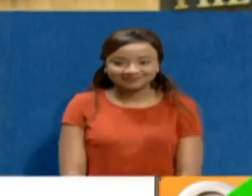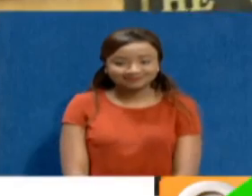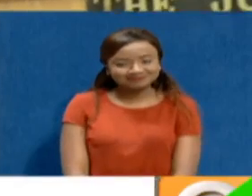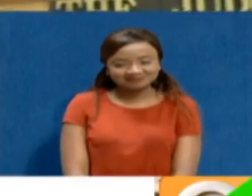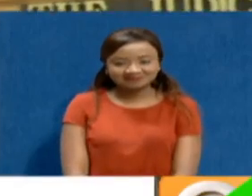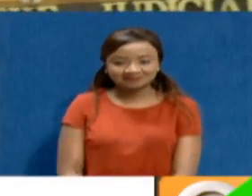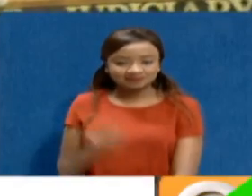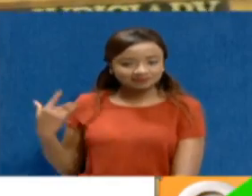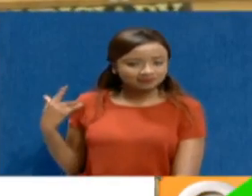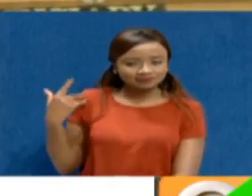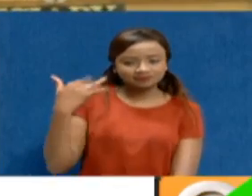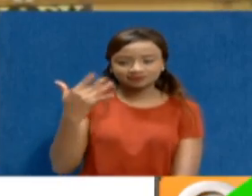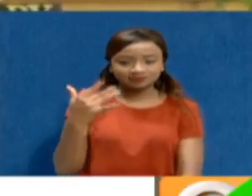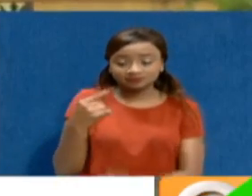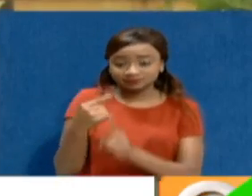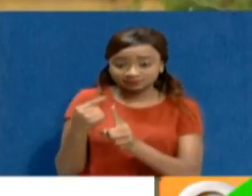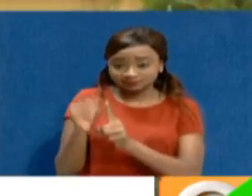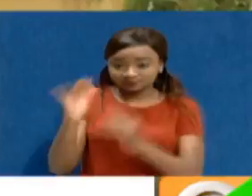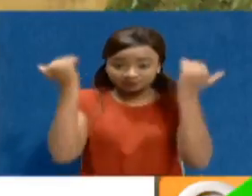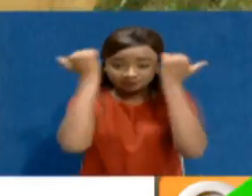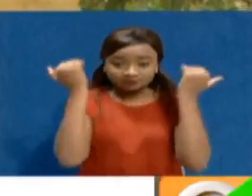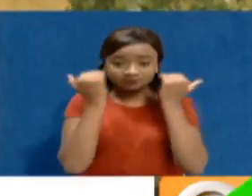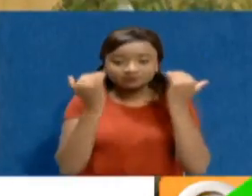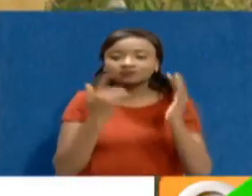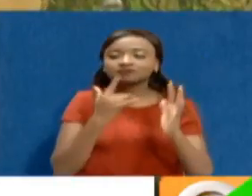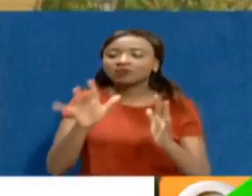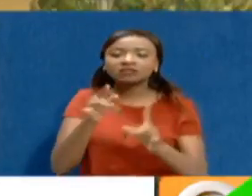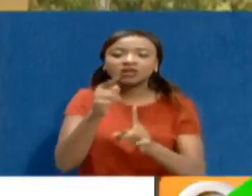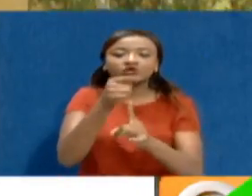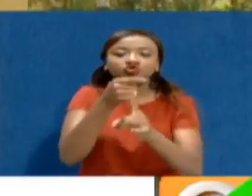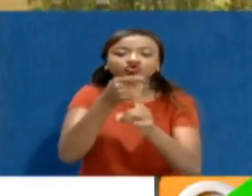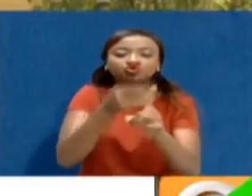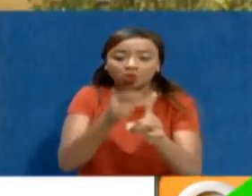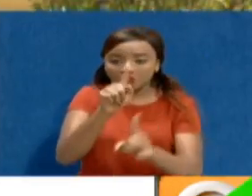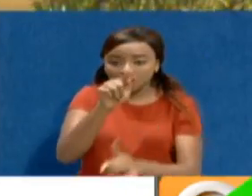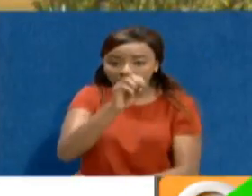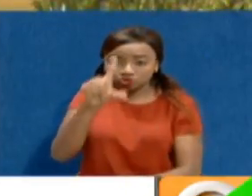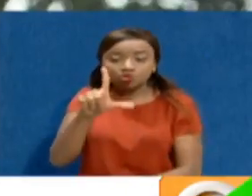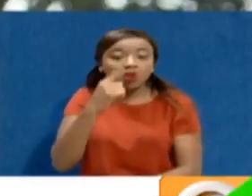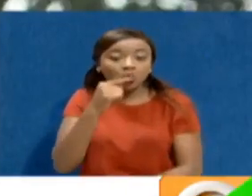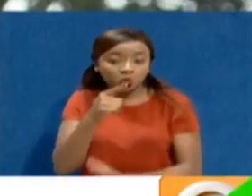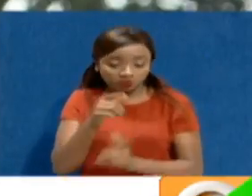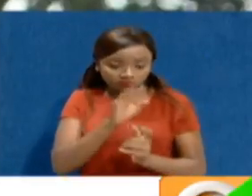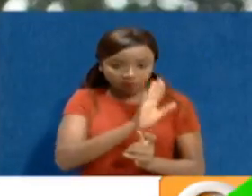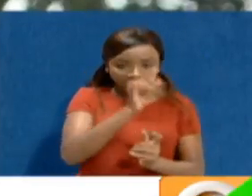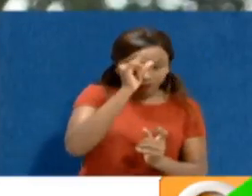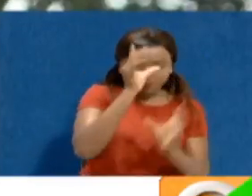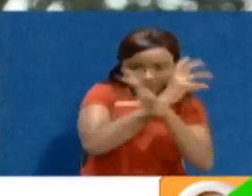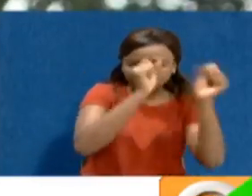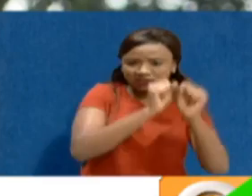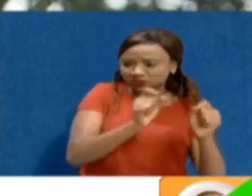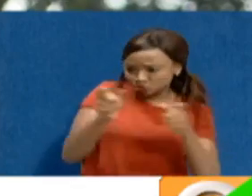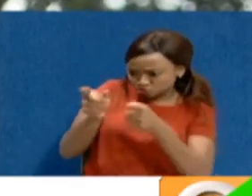For many years, the Kenyan judiciary was known only as a potent tool in the hands of the president of the day to clamp down